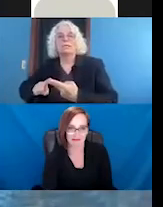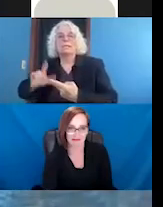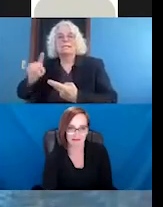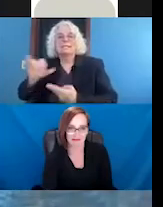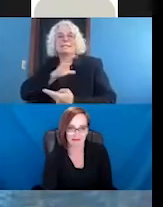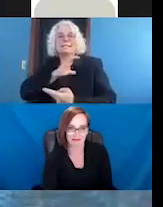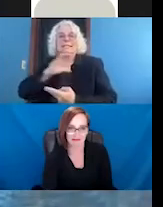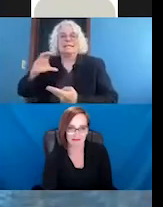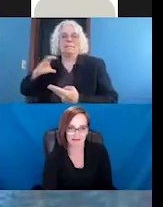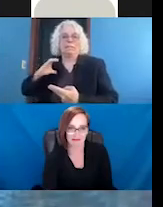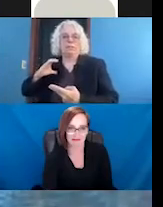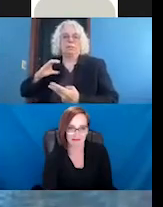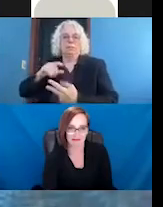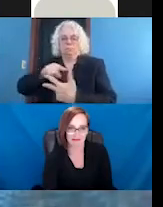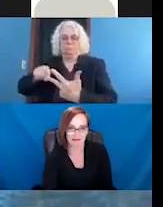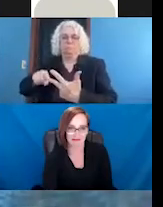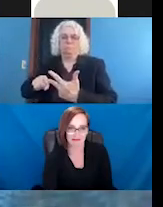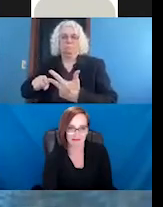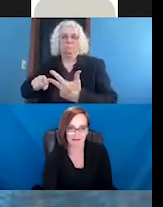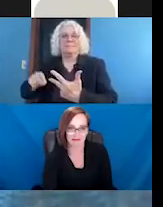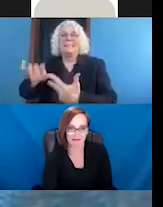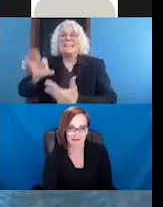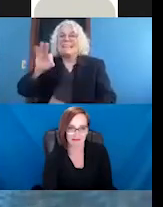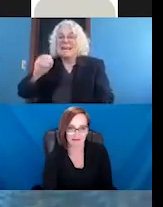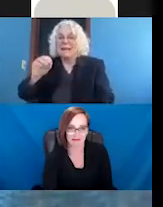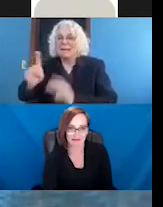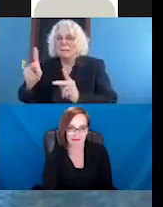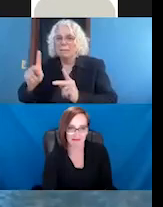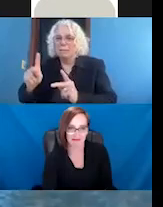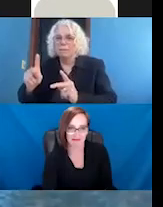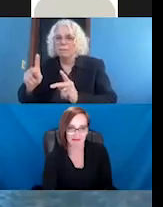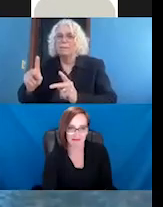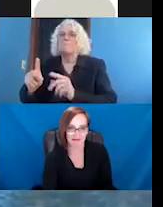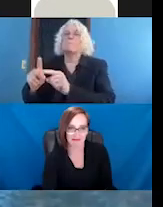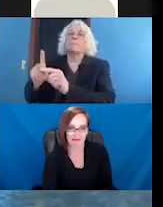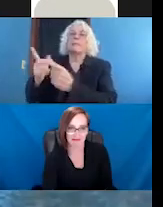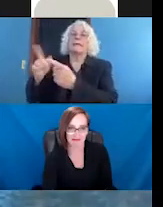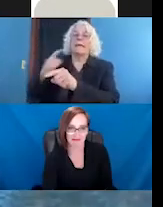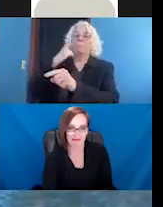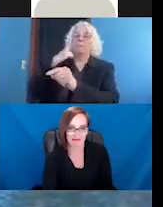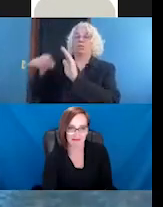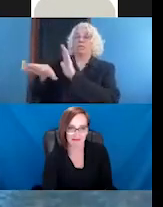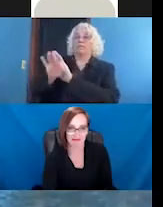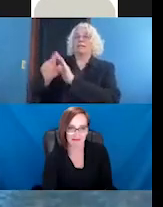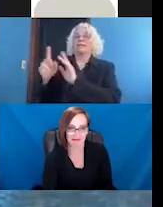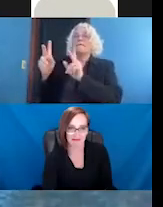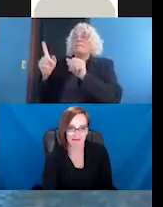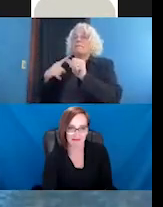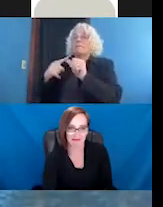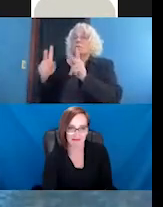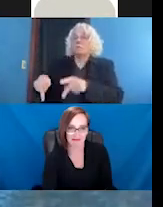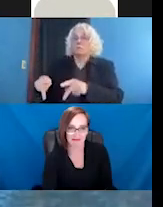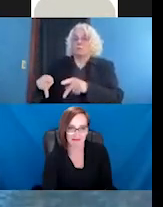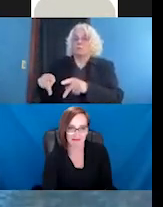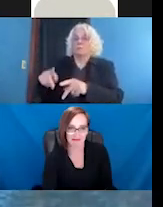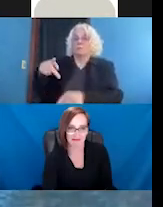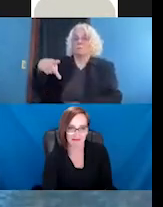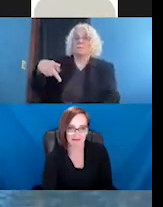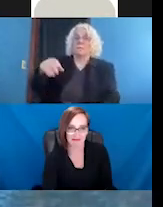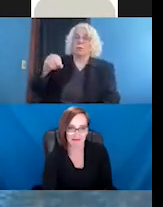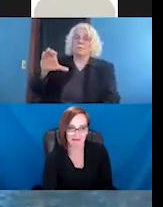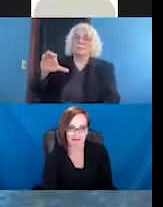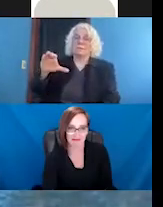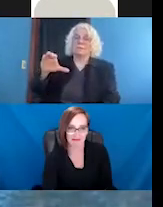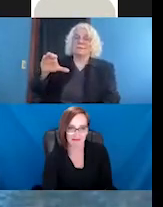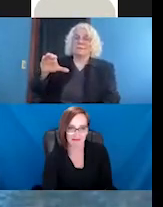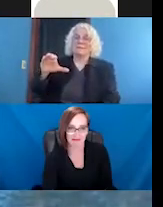people engaged in this. They just elected their first person of color to the city council in Northfield. And that